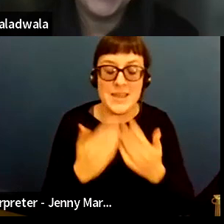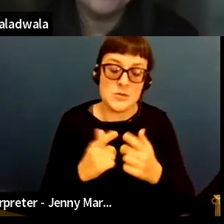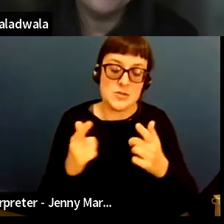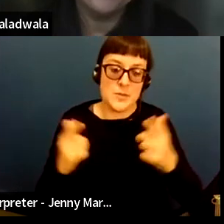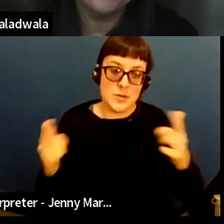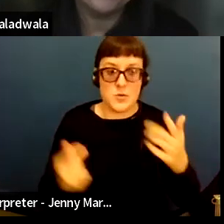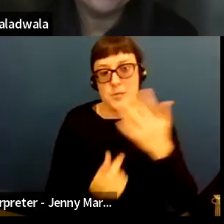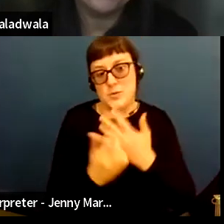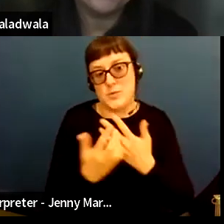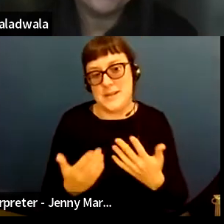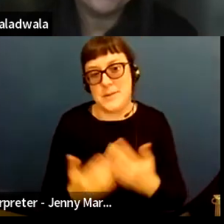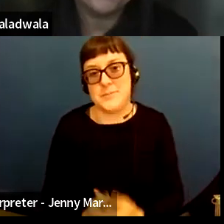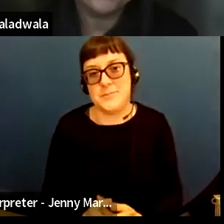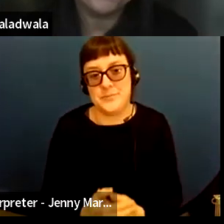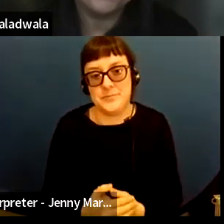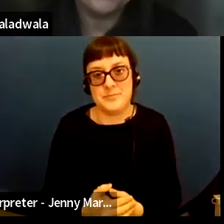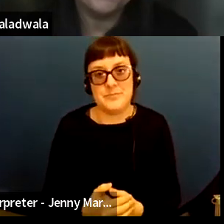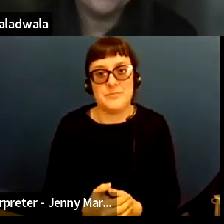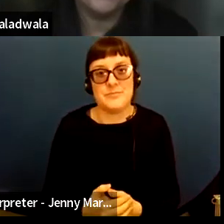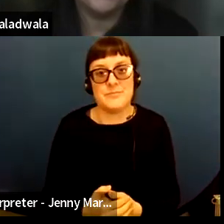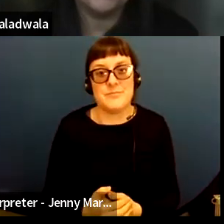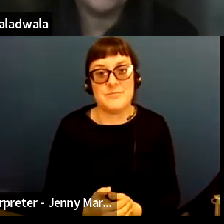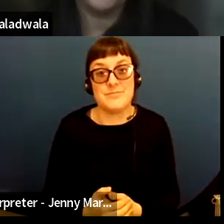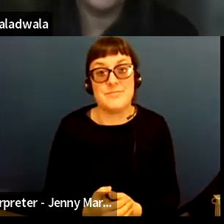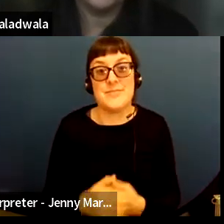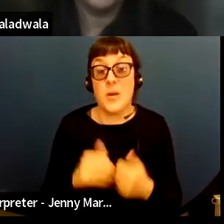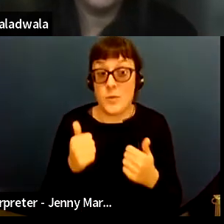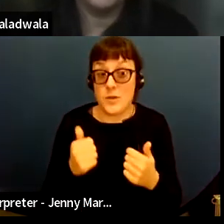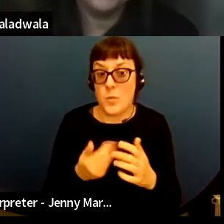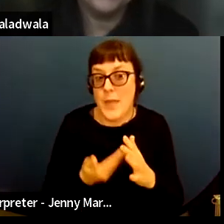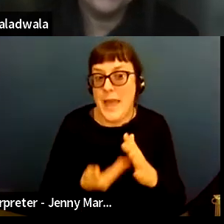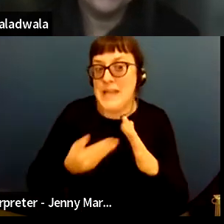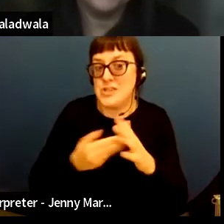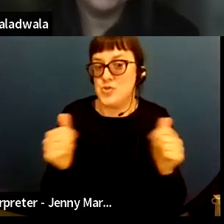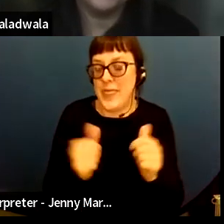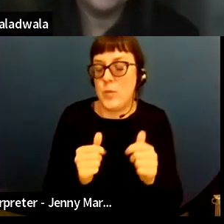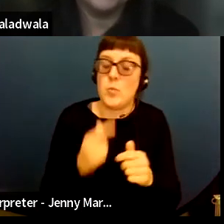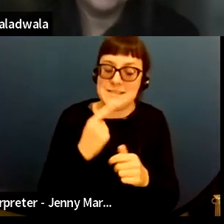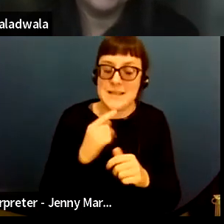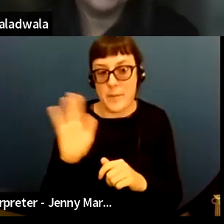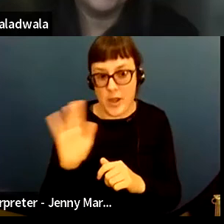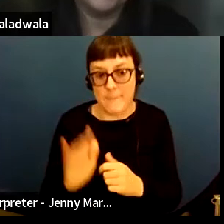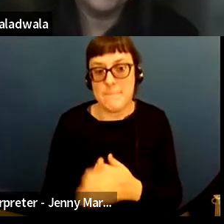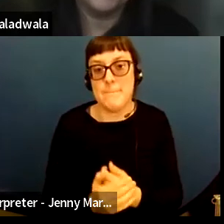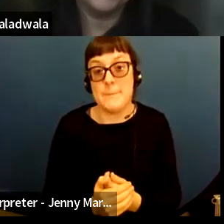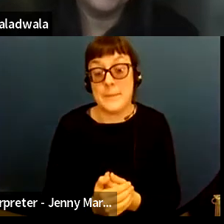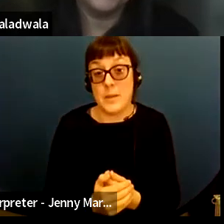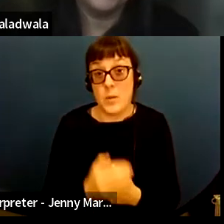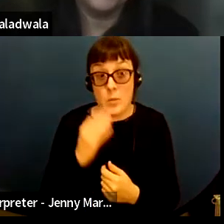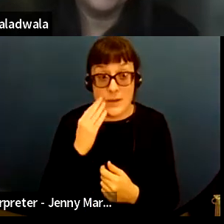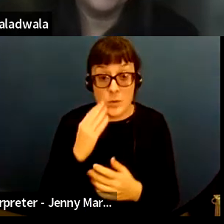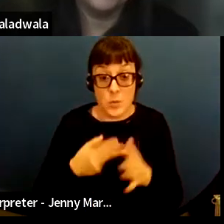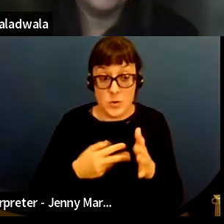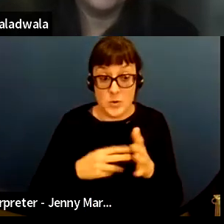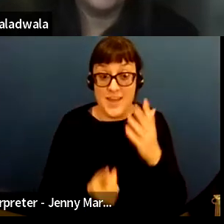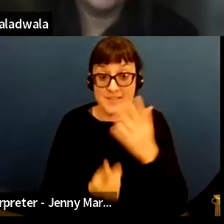opportunity today. No problem. Well, I'll give my 2 cents and then I'll say goodbye to everyone. And that is that when we were organising this event with